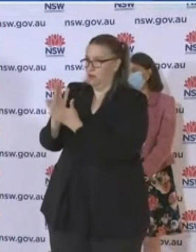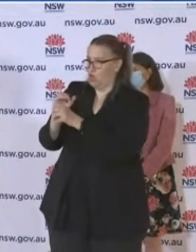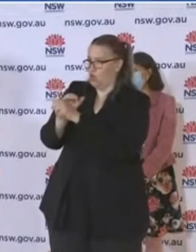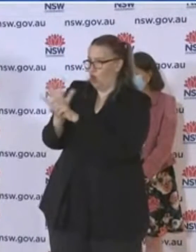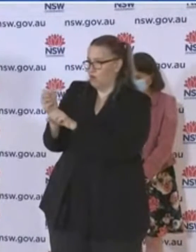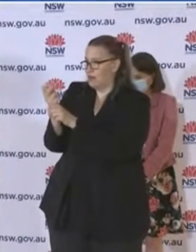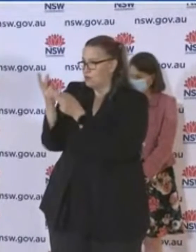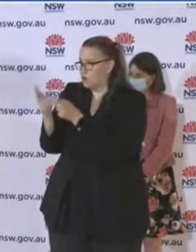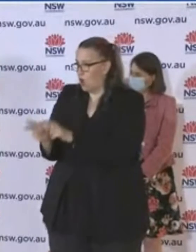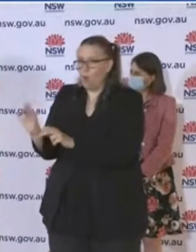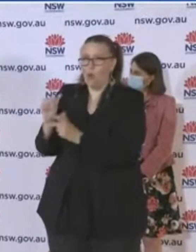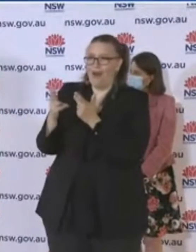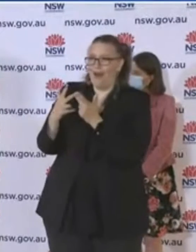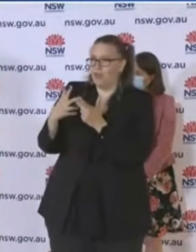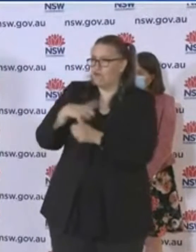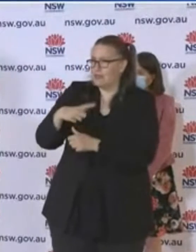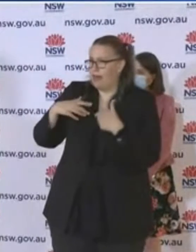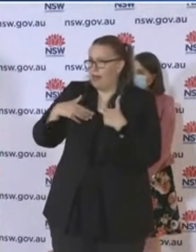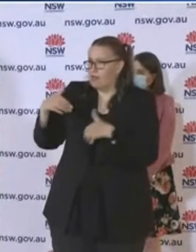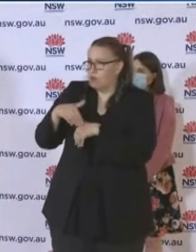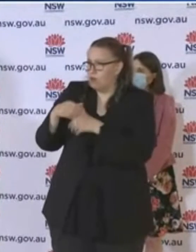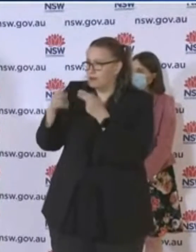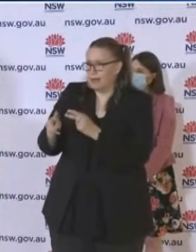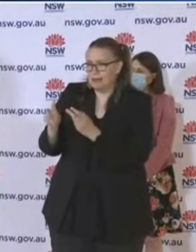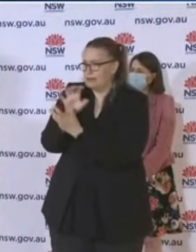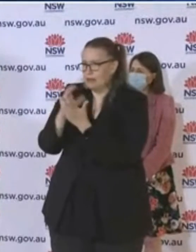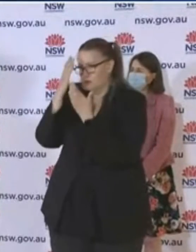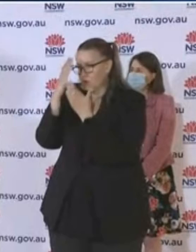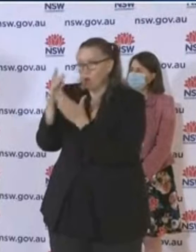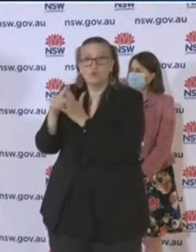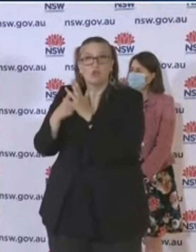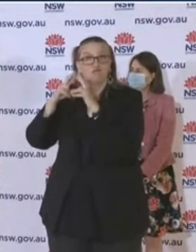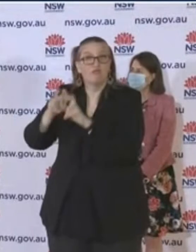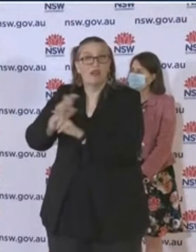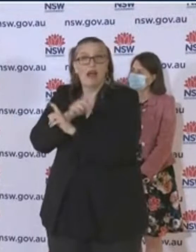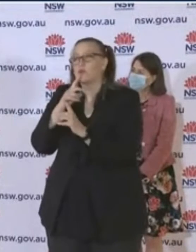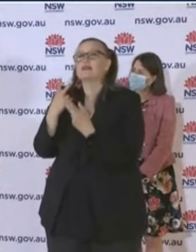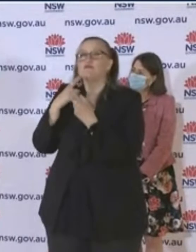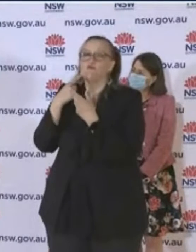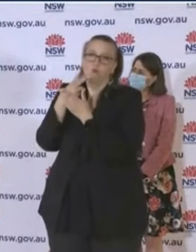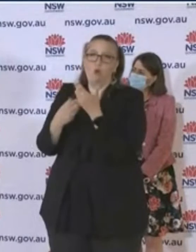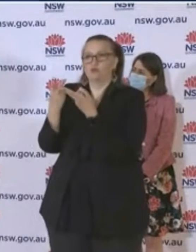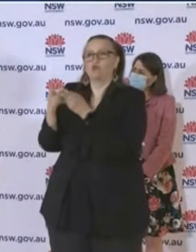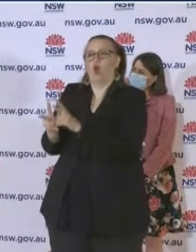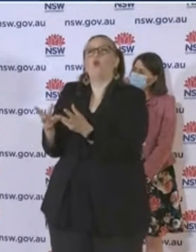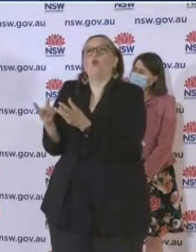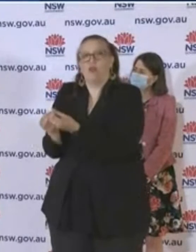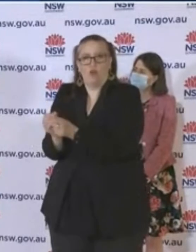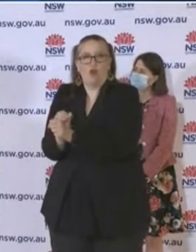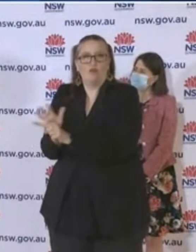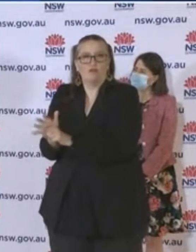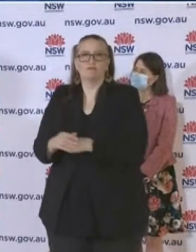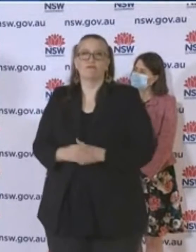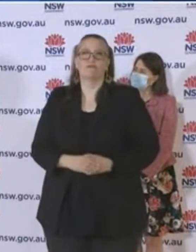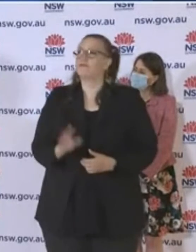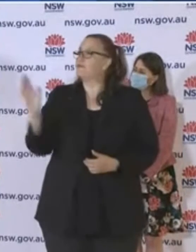difficult even for the doctors looking after to know how much COVID may have contributed to the death. We understand that there's at least a dozen inmates at